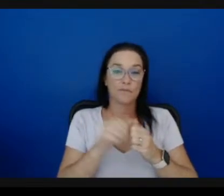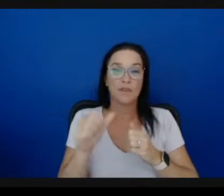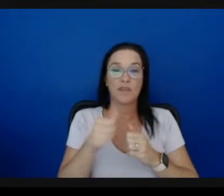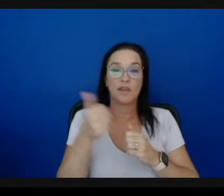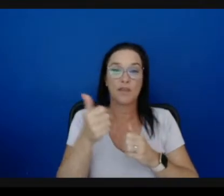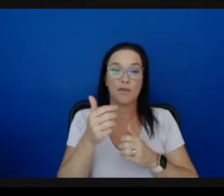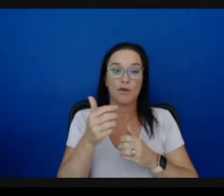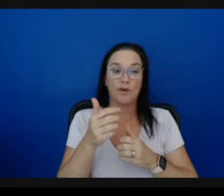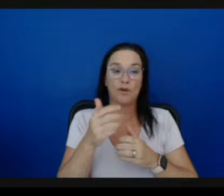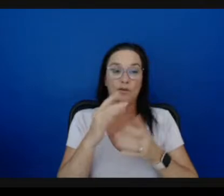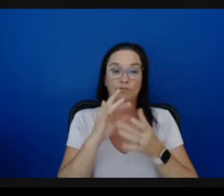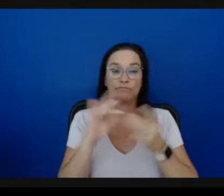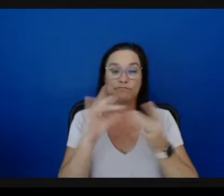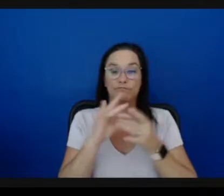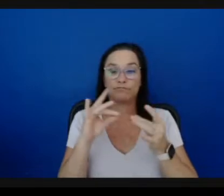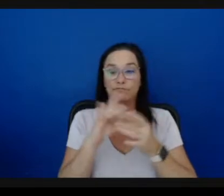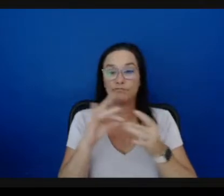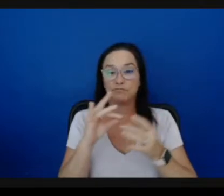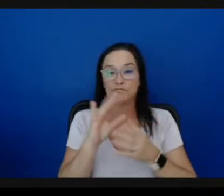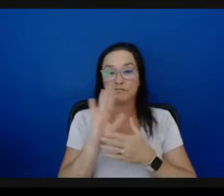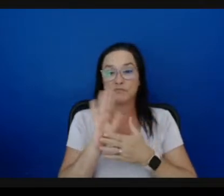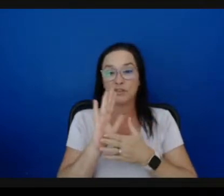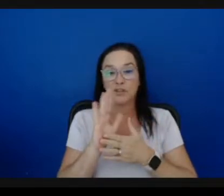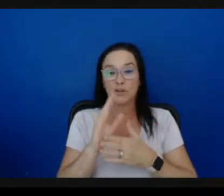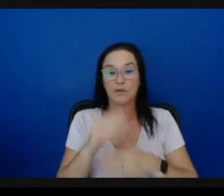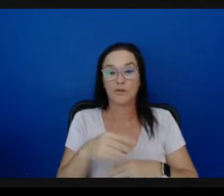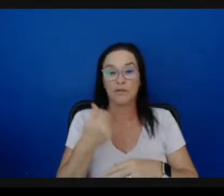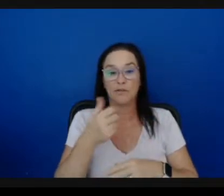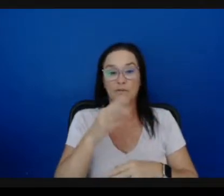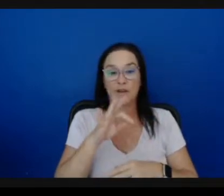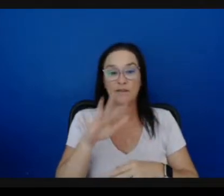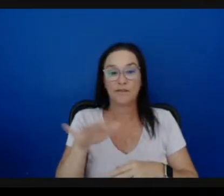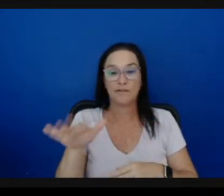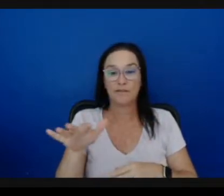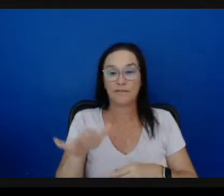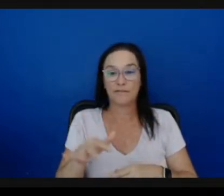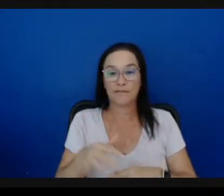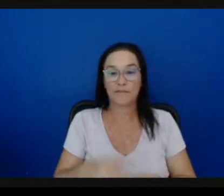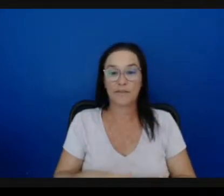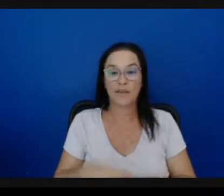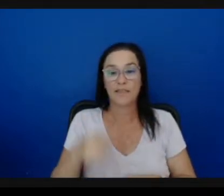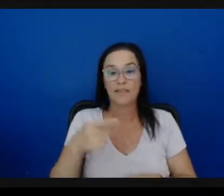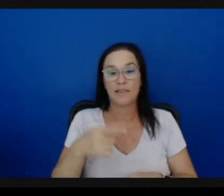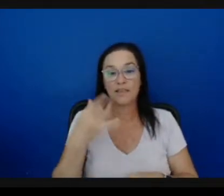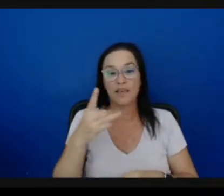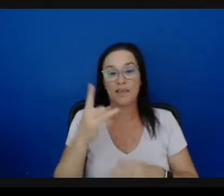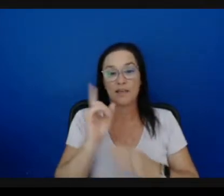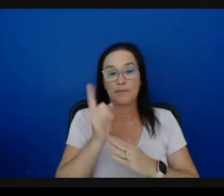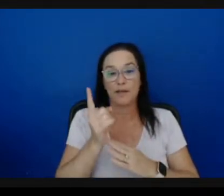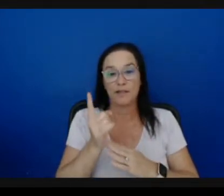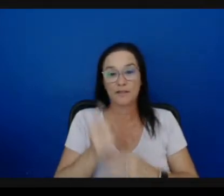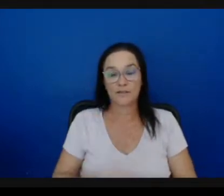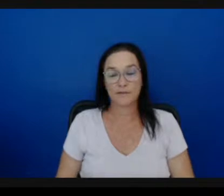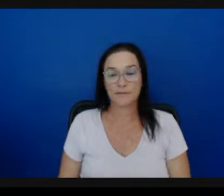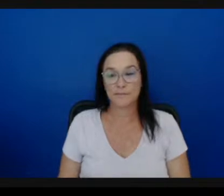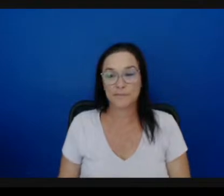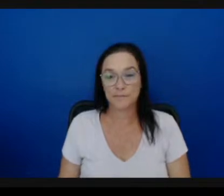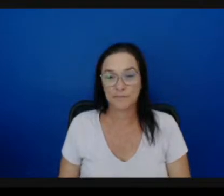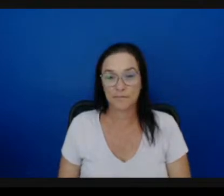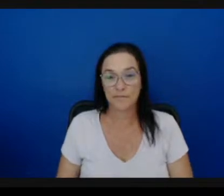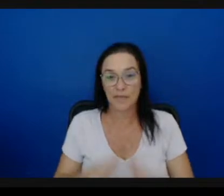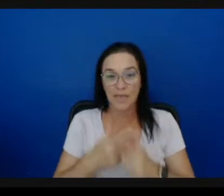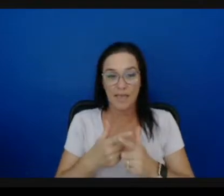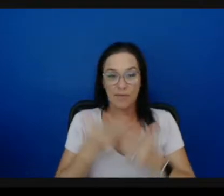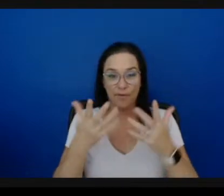another narrated version of this 55 eruption. This is a 18-minute clip here, and then we'll wrap it up after